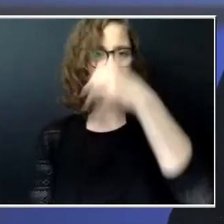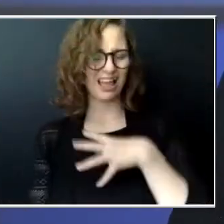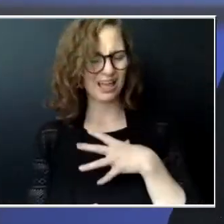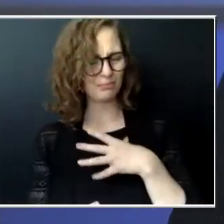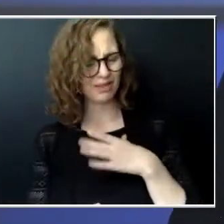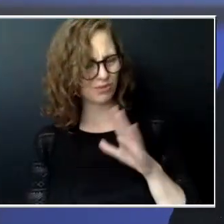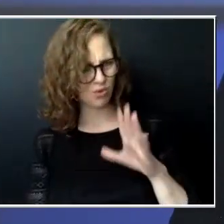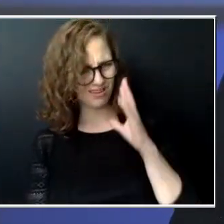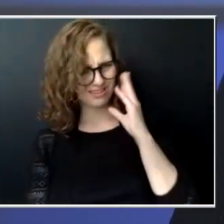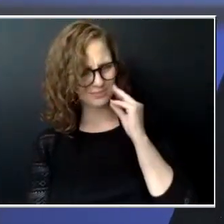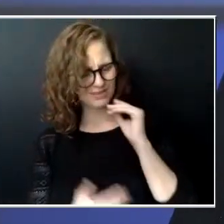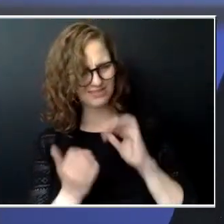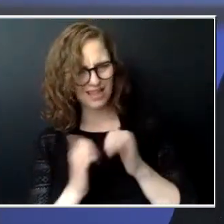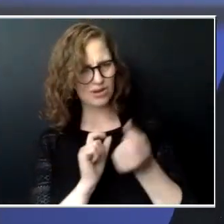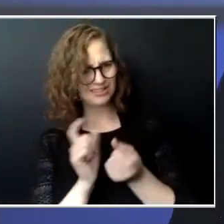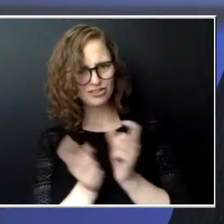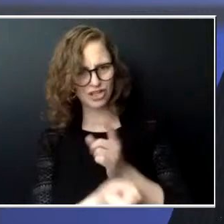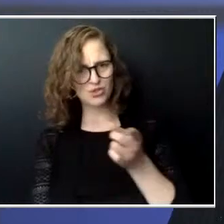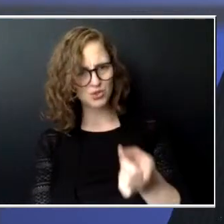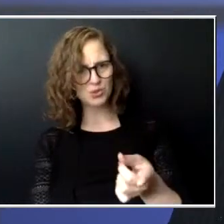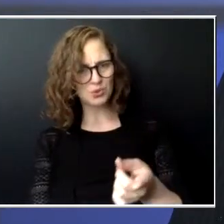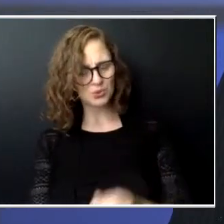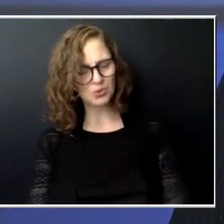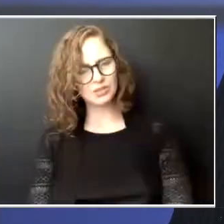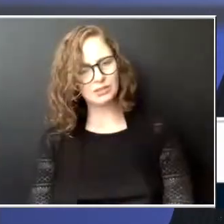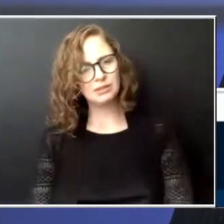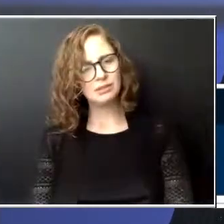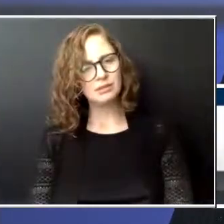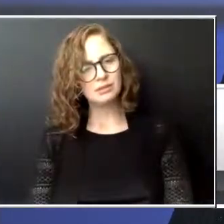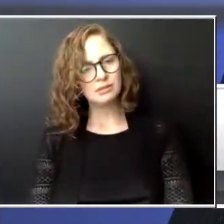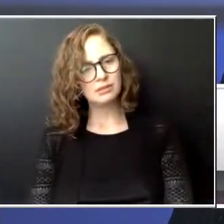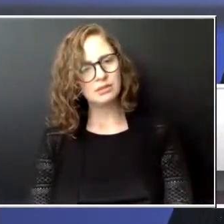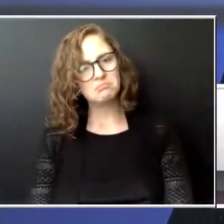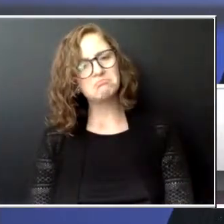I'm definitely more mindful of